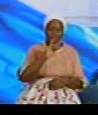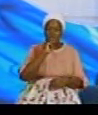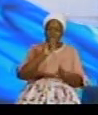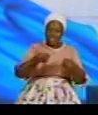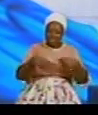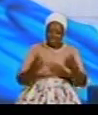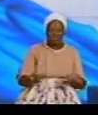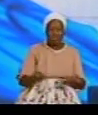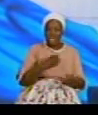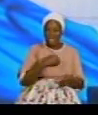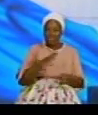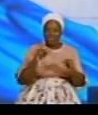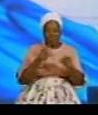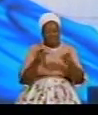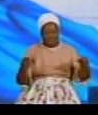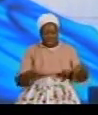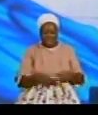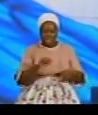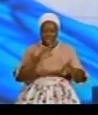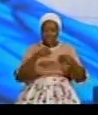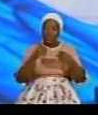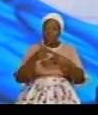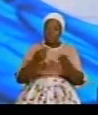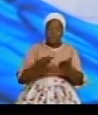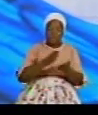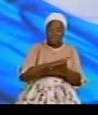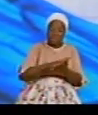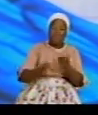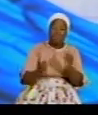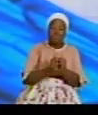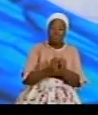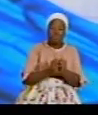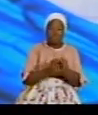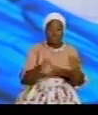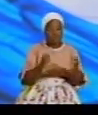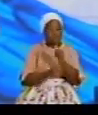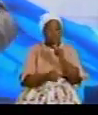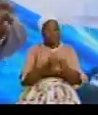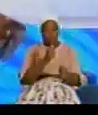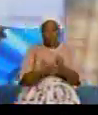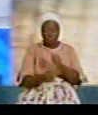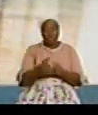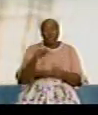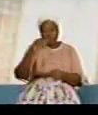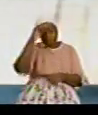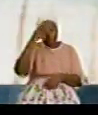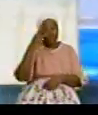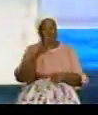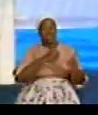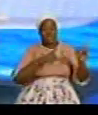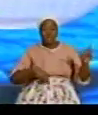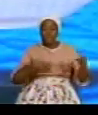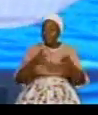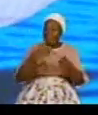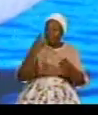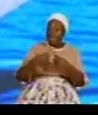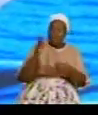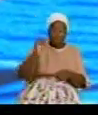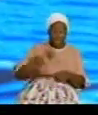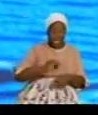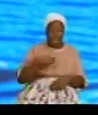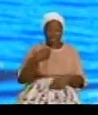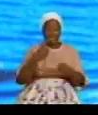no place is given to the holiness without which no man shall see the Lord. Then will I